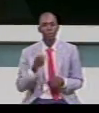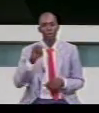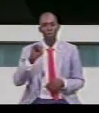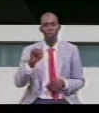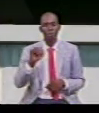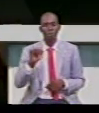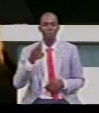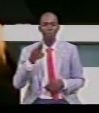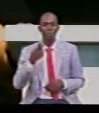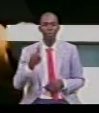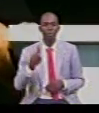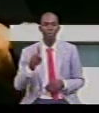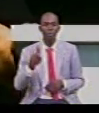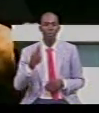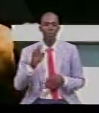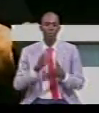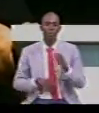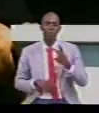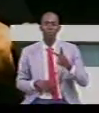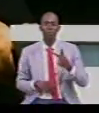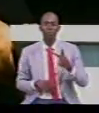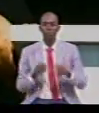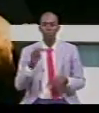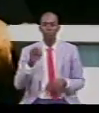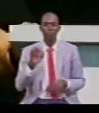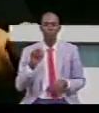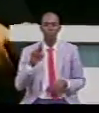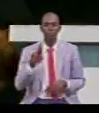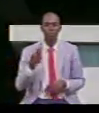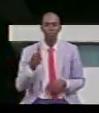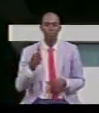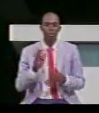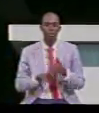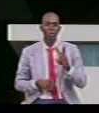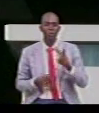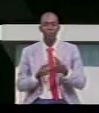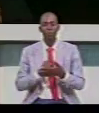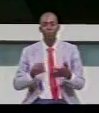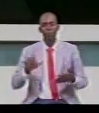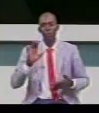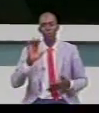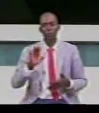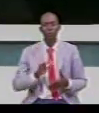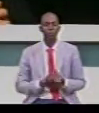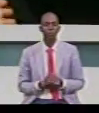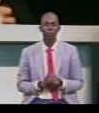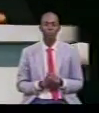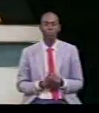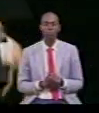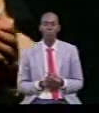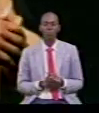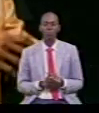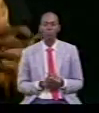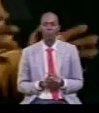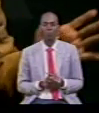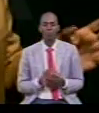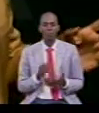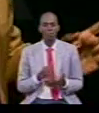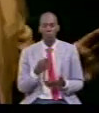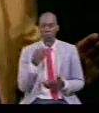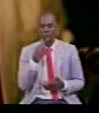Mark chapter 2 verse 5. In Mark chapter 2 verse 5, it